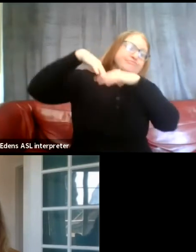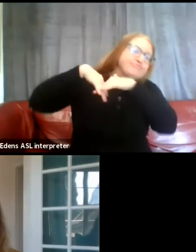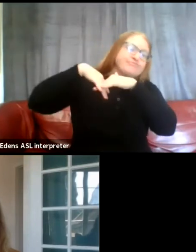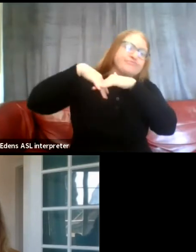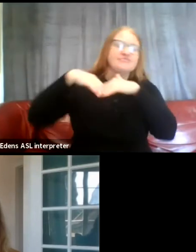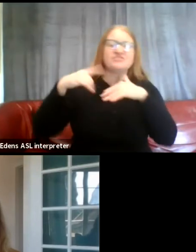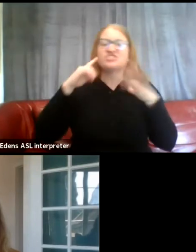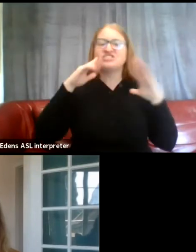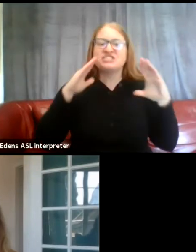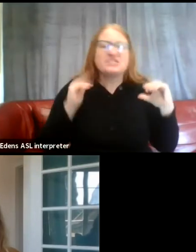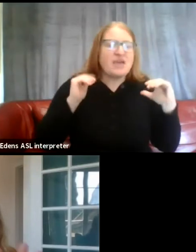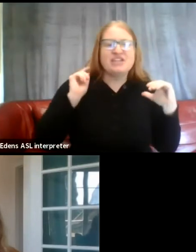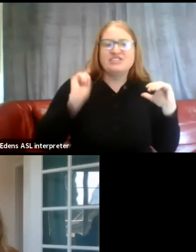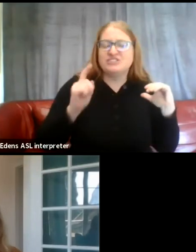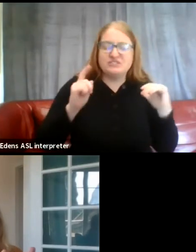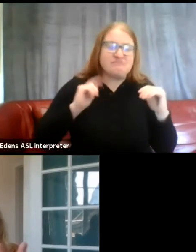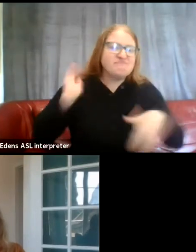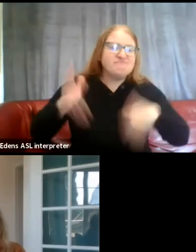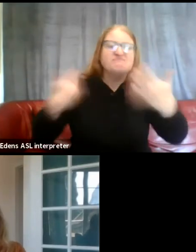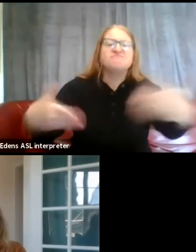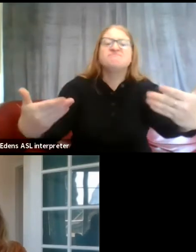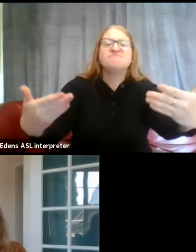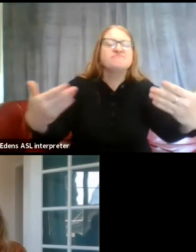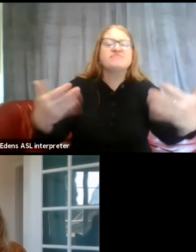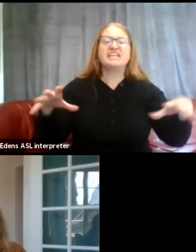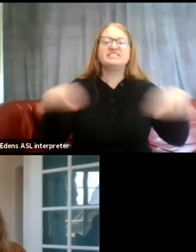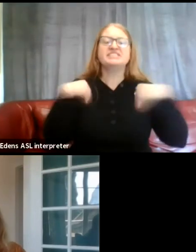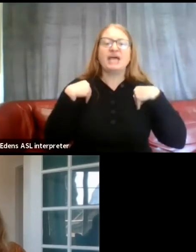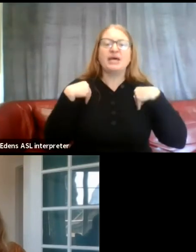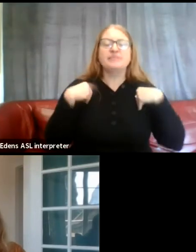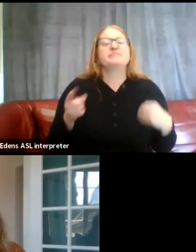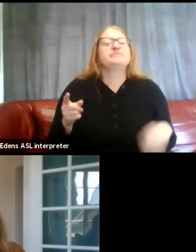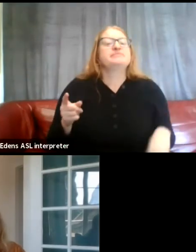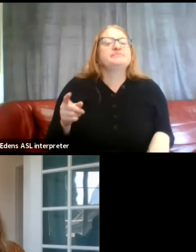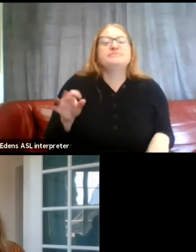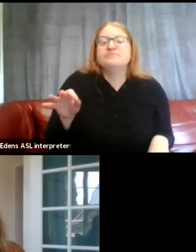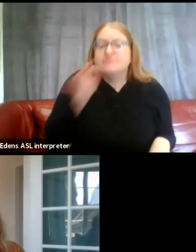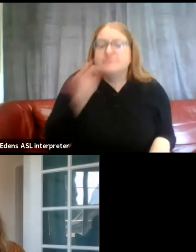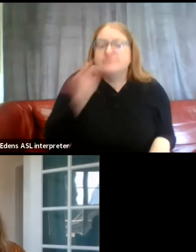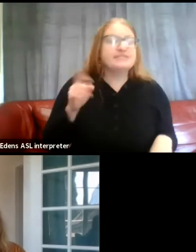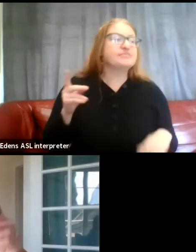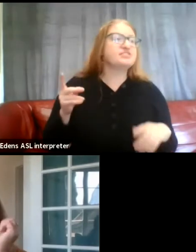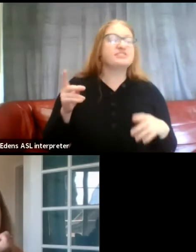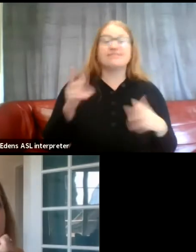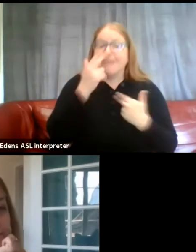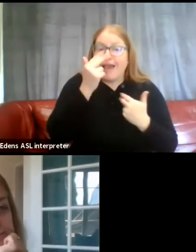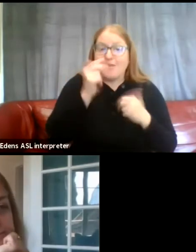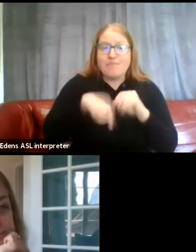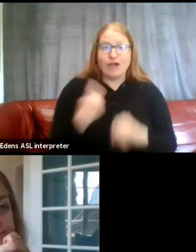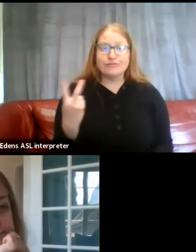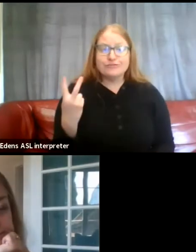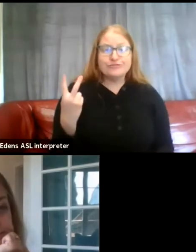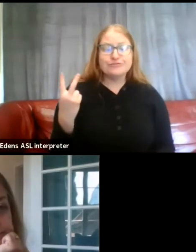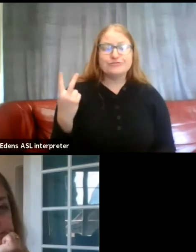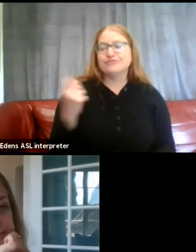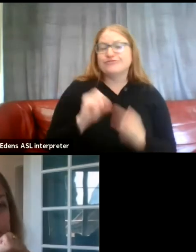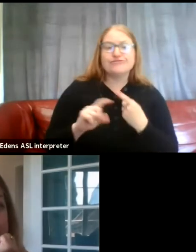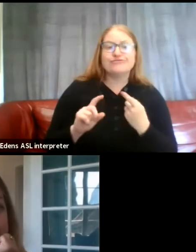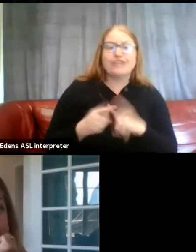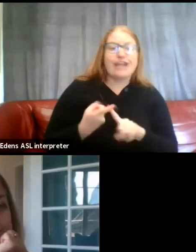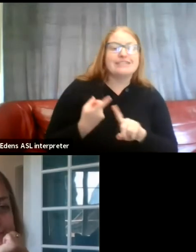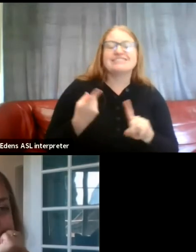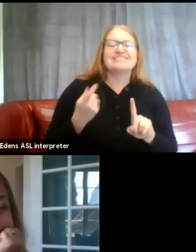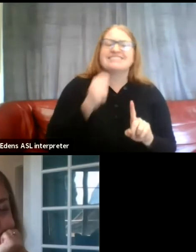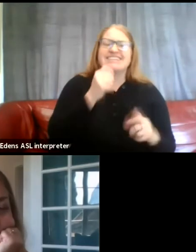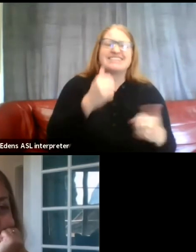go along for the ride. It's just like a stoner comedy about two great, and it doesn't have that